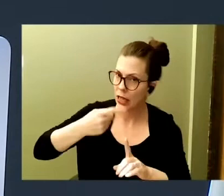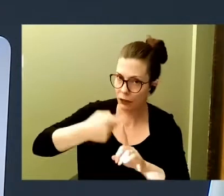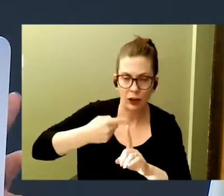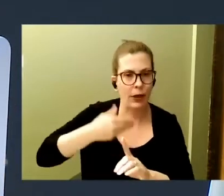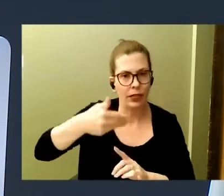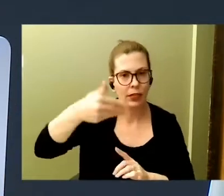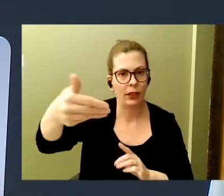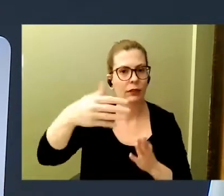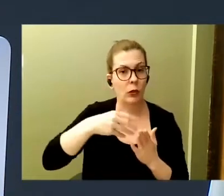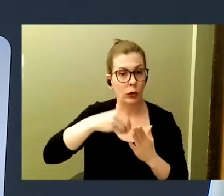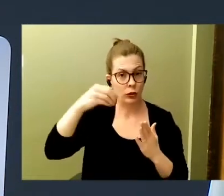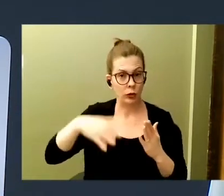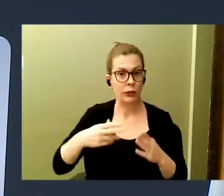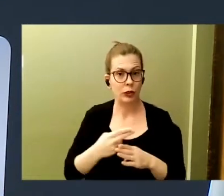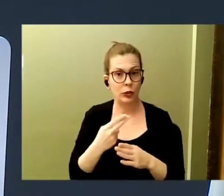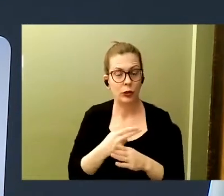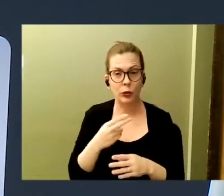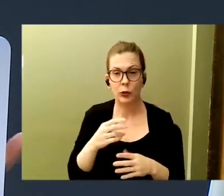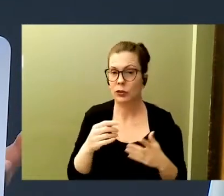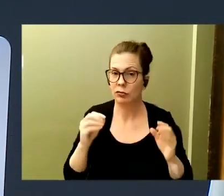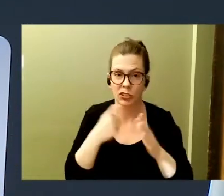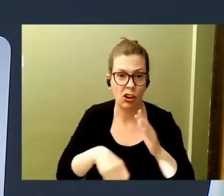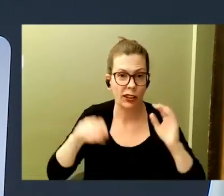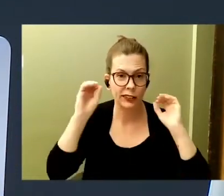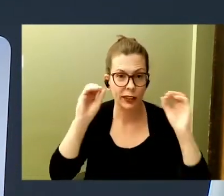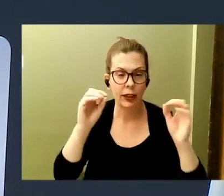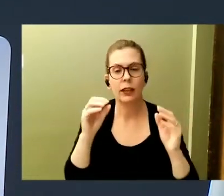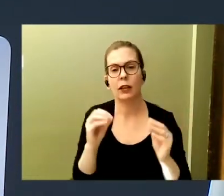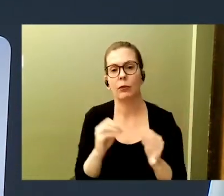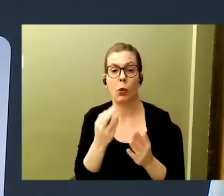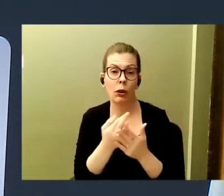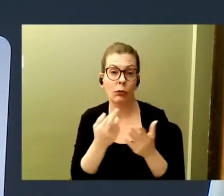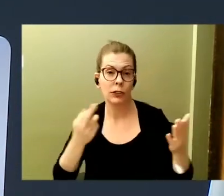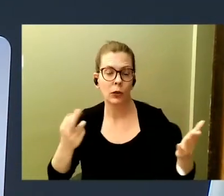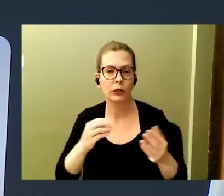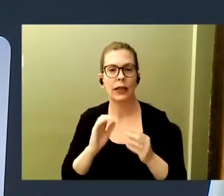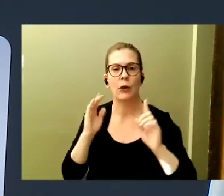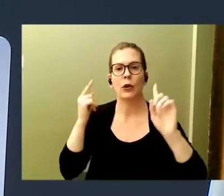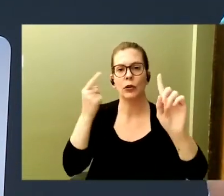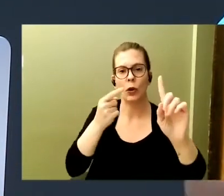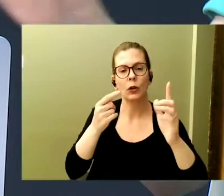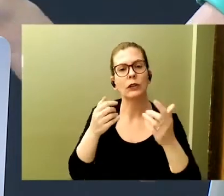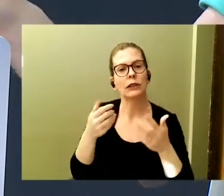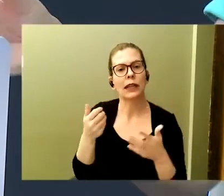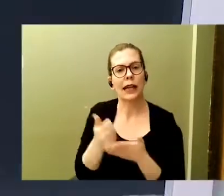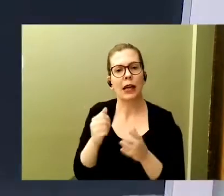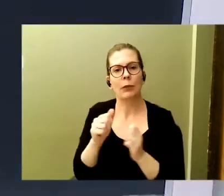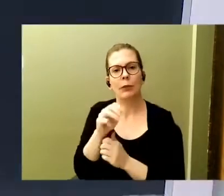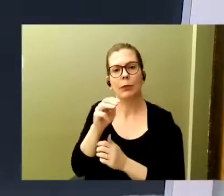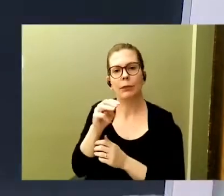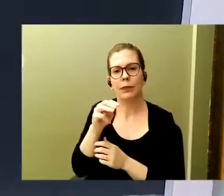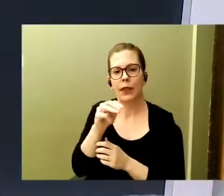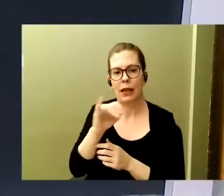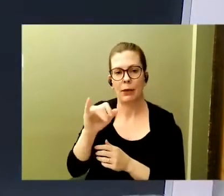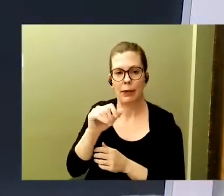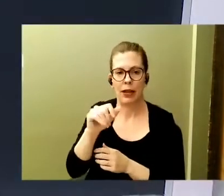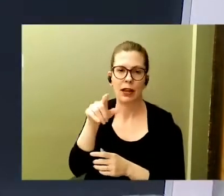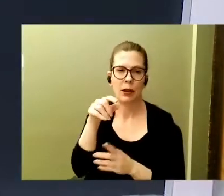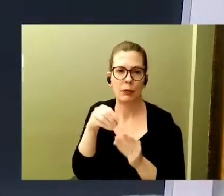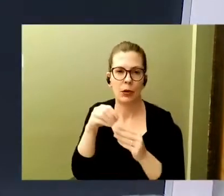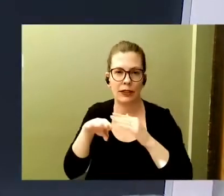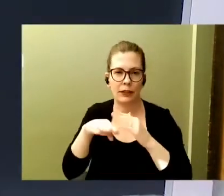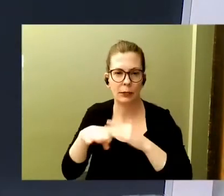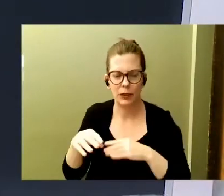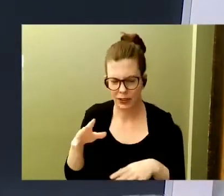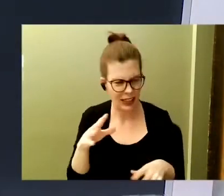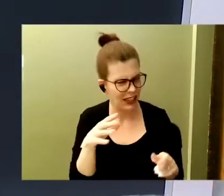So free of charge, more resources with the goal of making it more accessible. Okay. Right, because before, if I remember correctly,